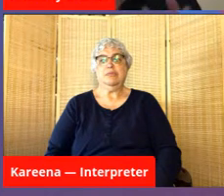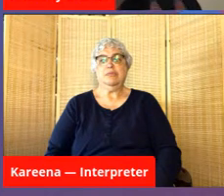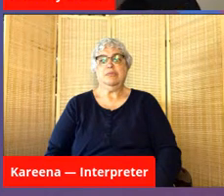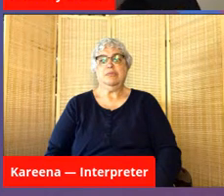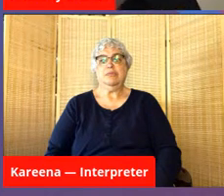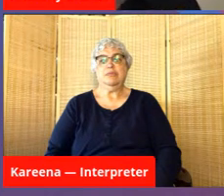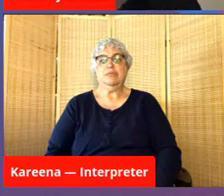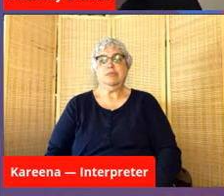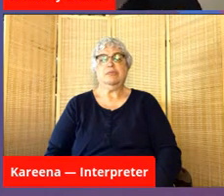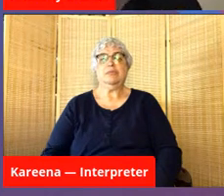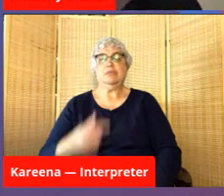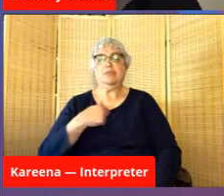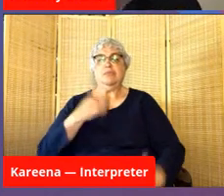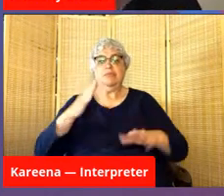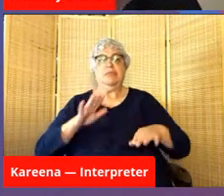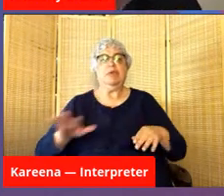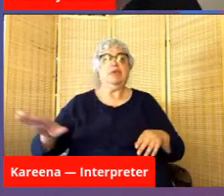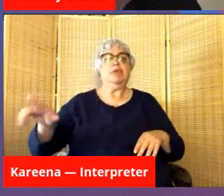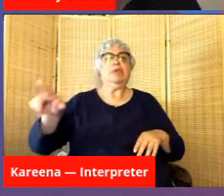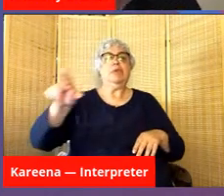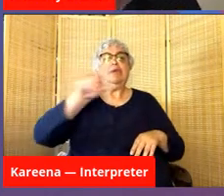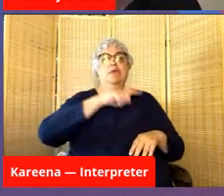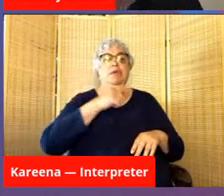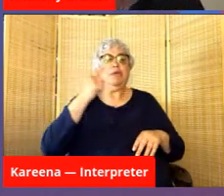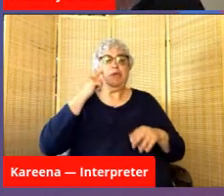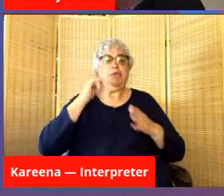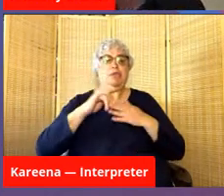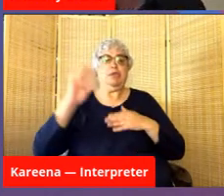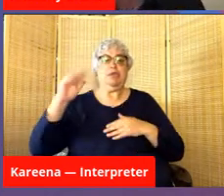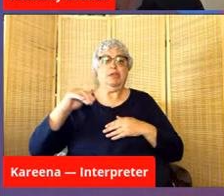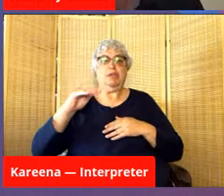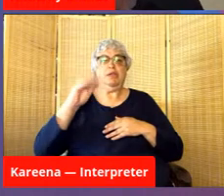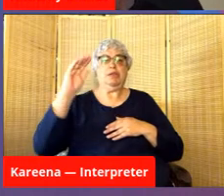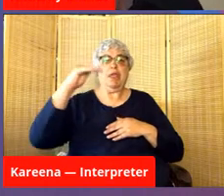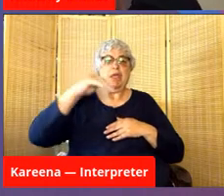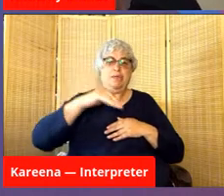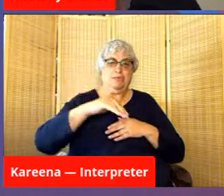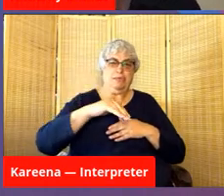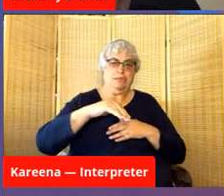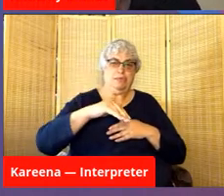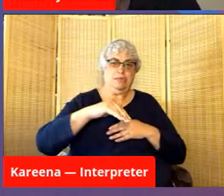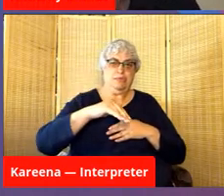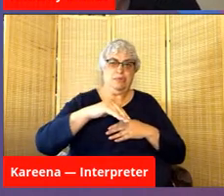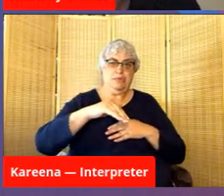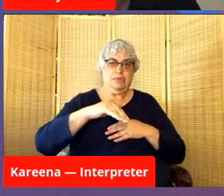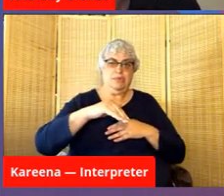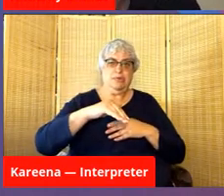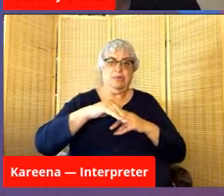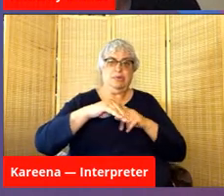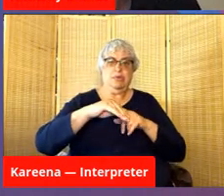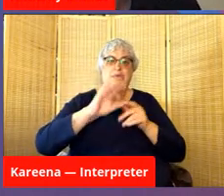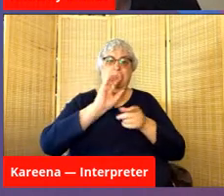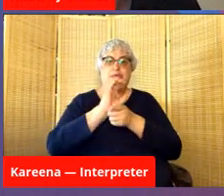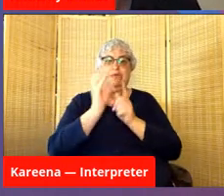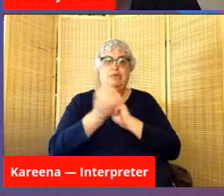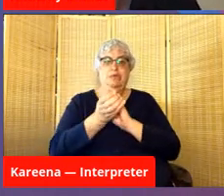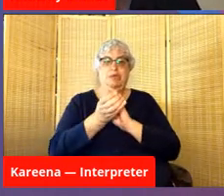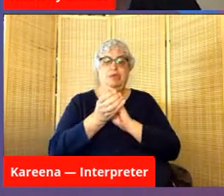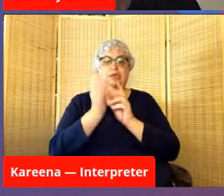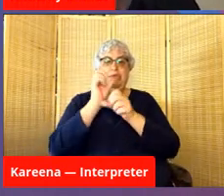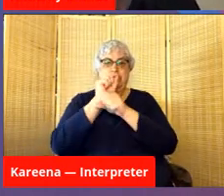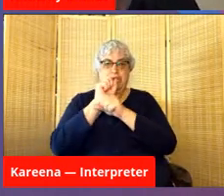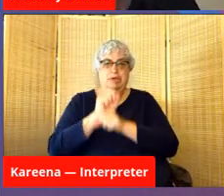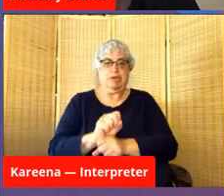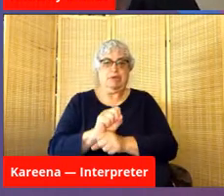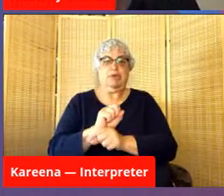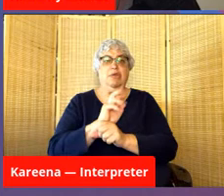So I bet a lot of you in our audience tonight heard the melodic line go down. Well, that turns out to be culturally conditioned.